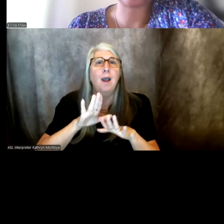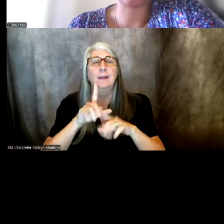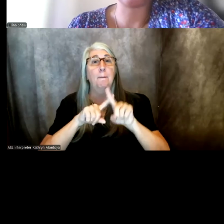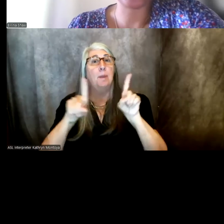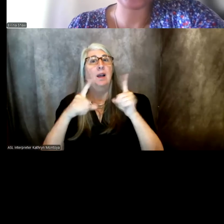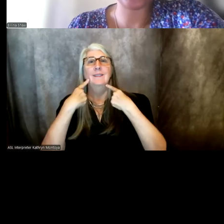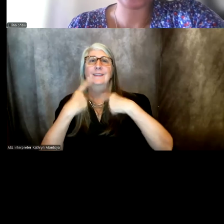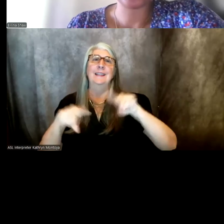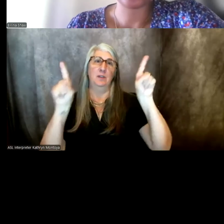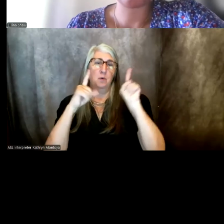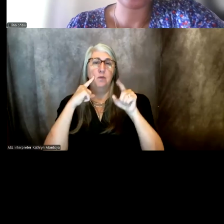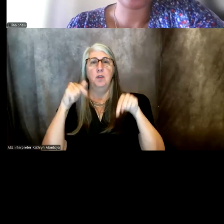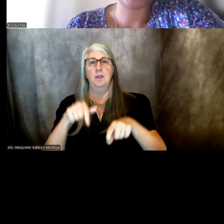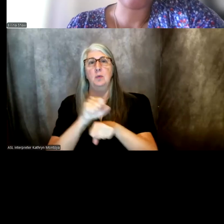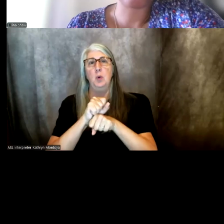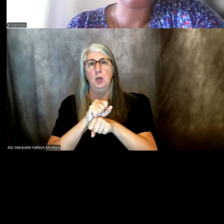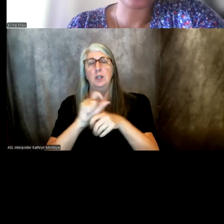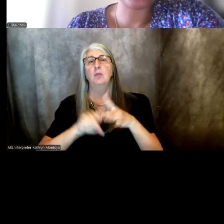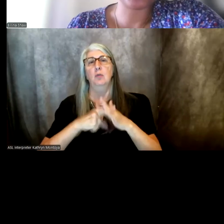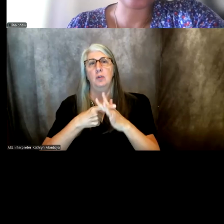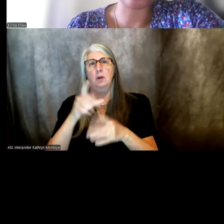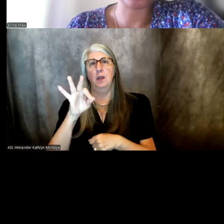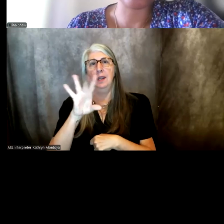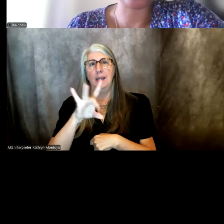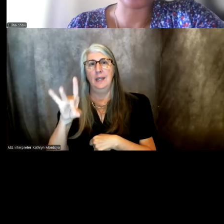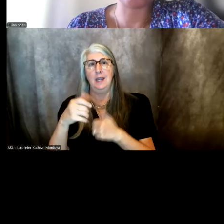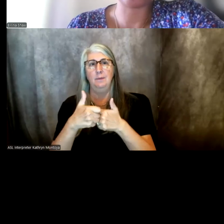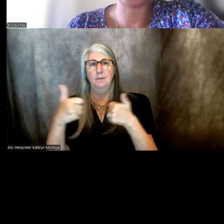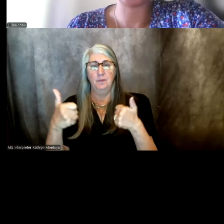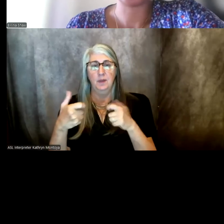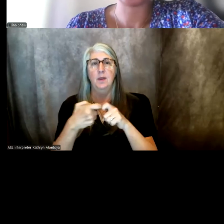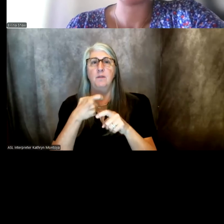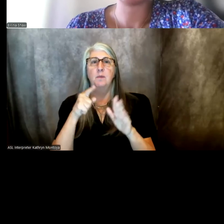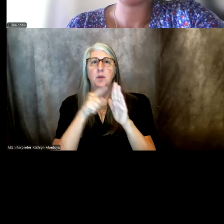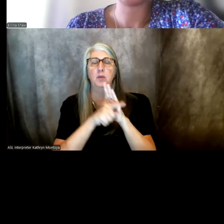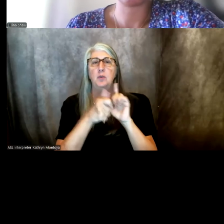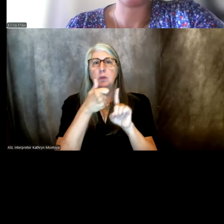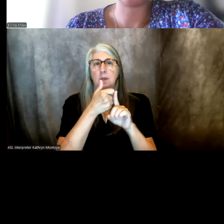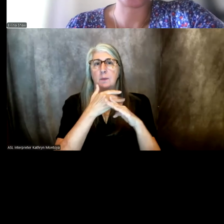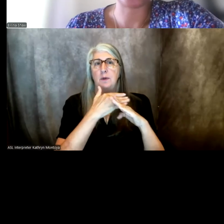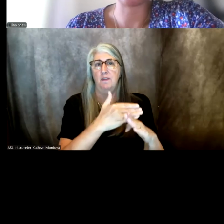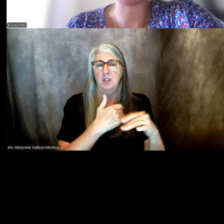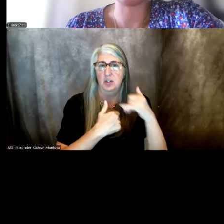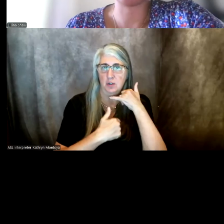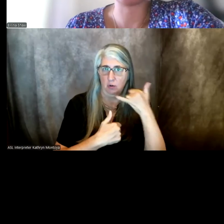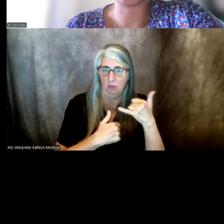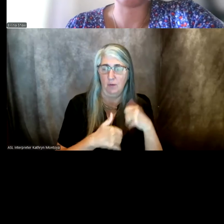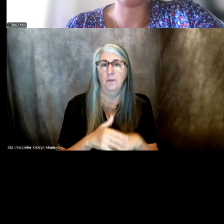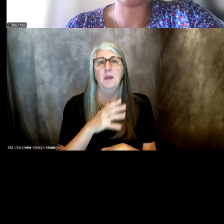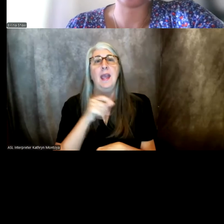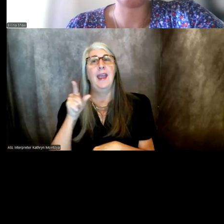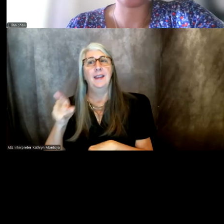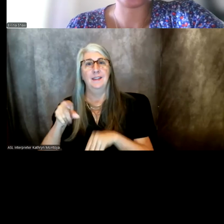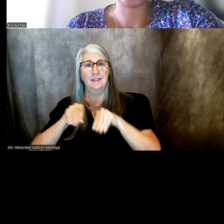to catapult 988 out from the National Suicide Prevention Lifeline and the ongoing catalyst of